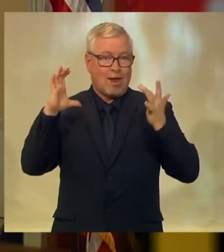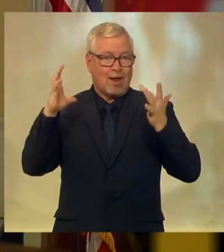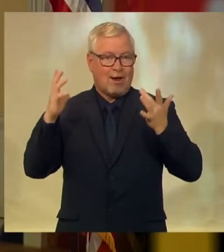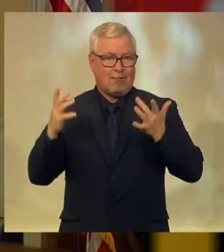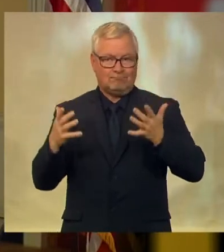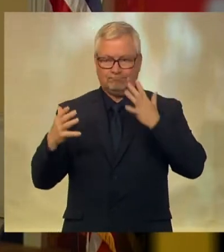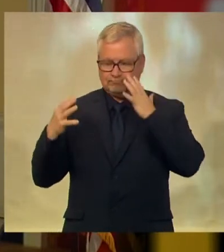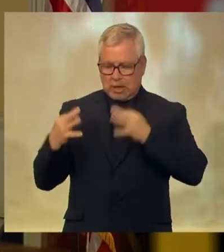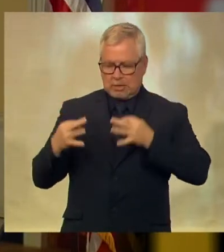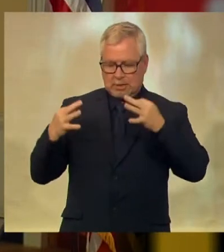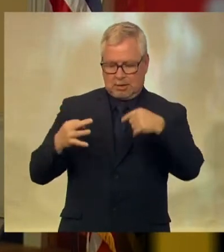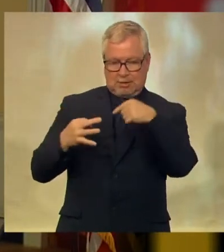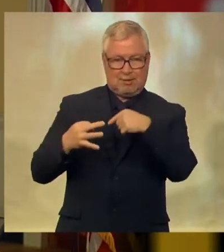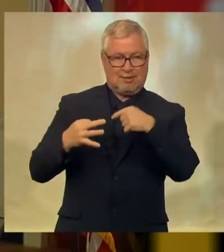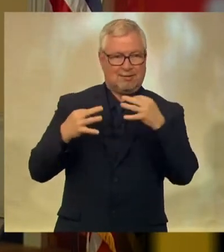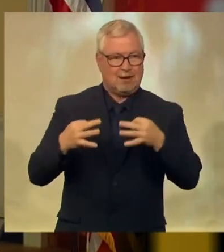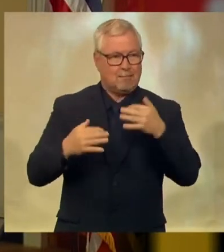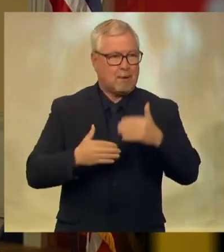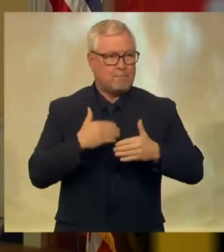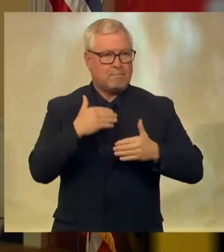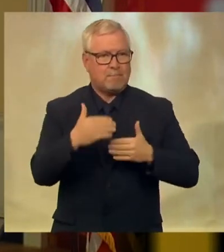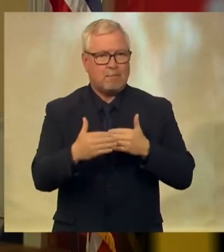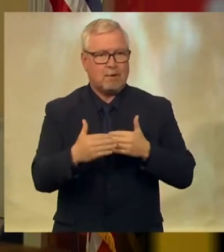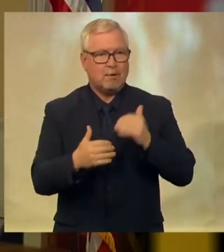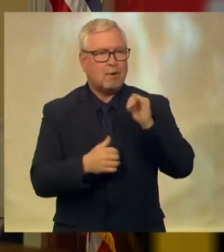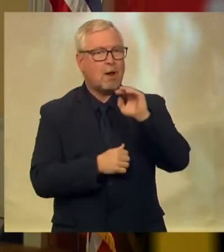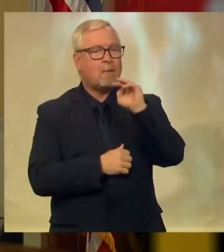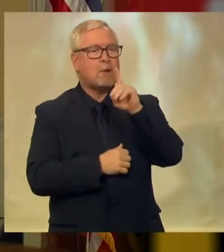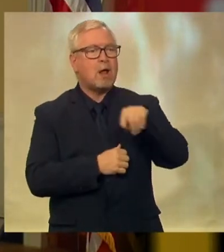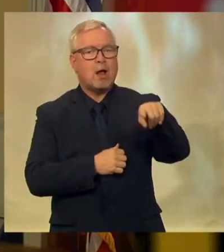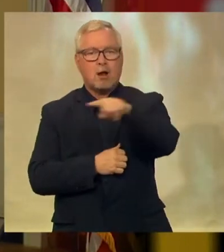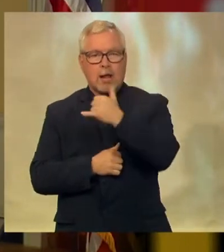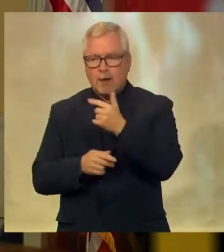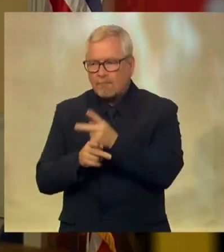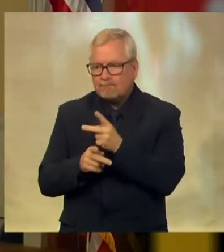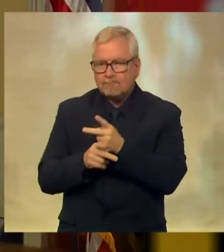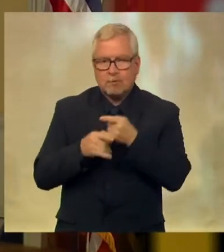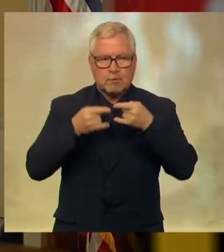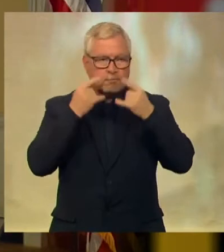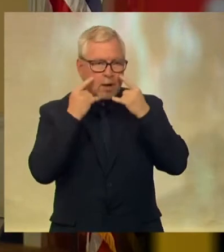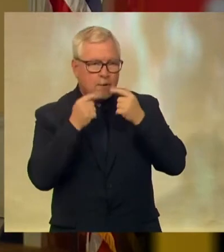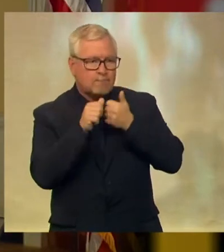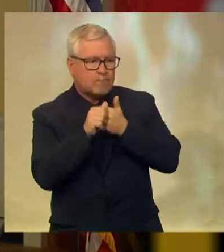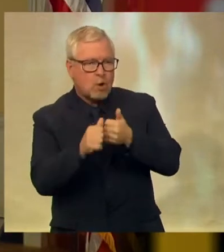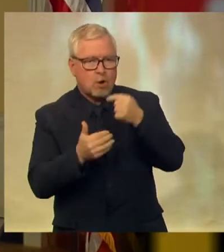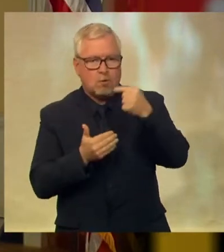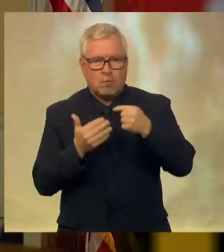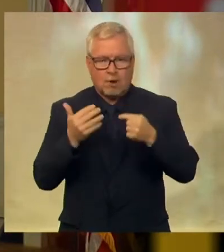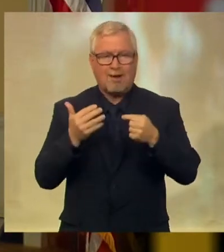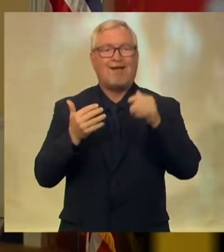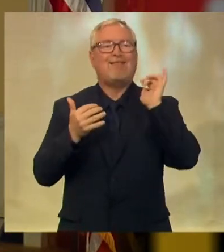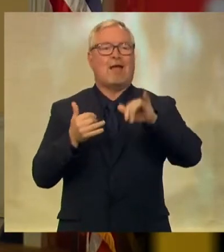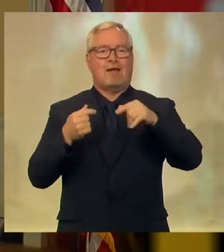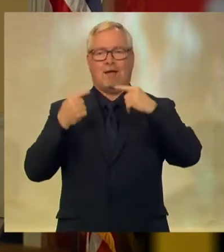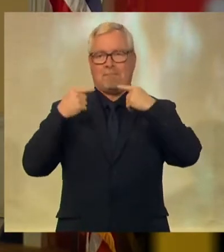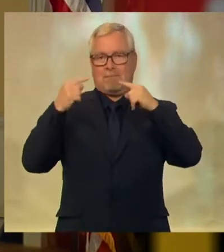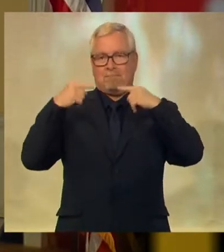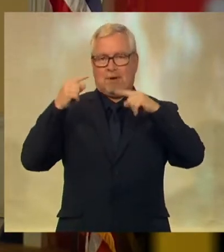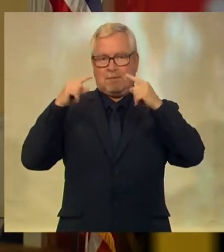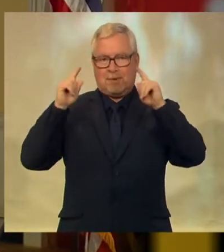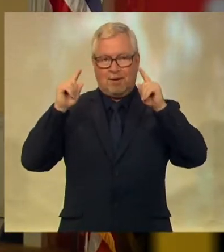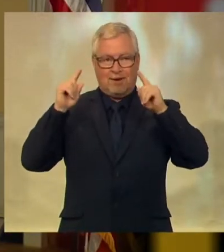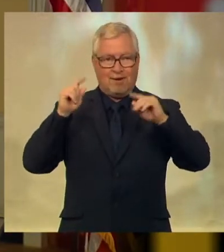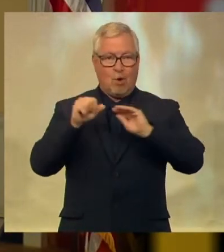actions and the vigilance of Marylanders, I'm pleased to report that we have turned back another dangerous variant